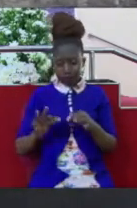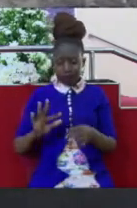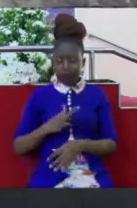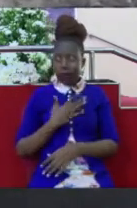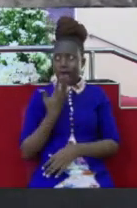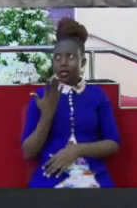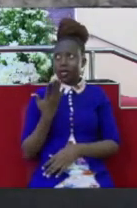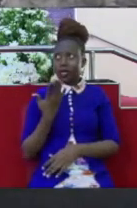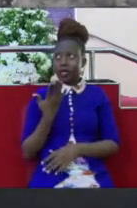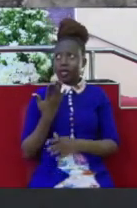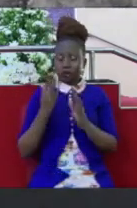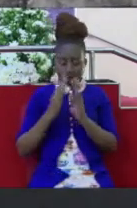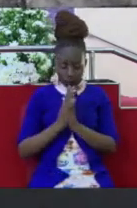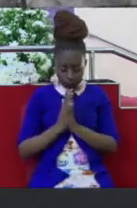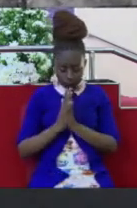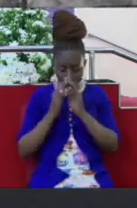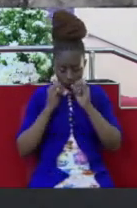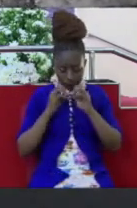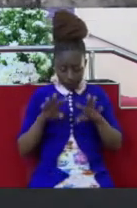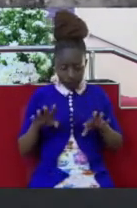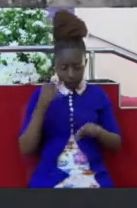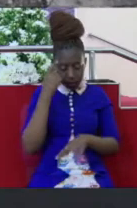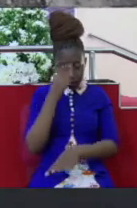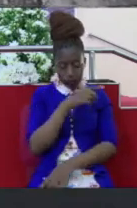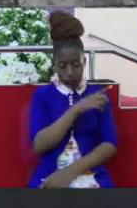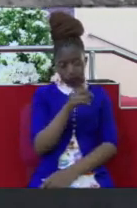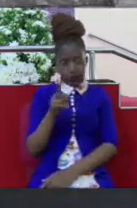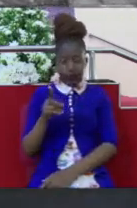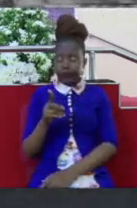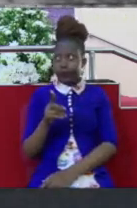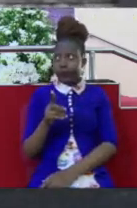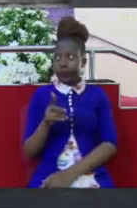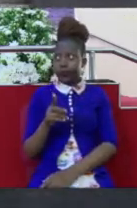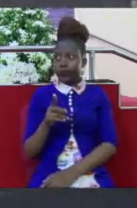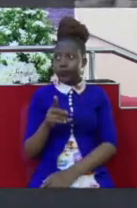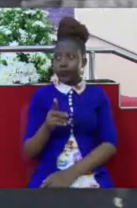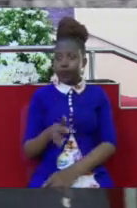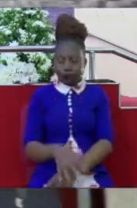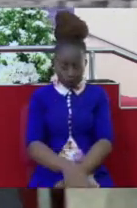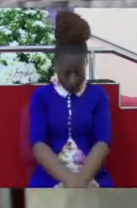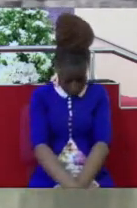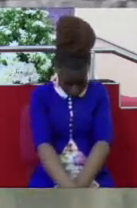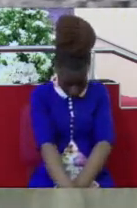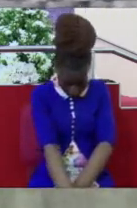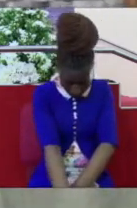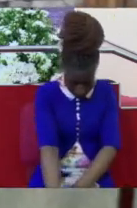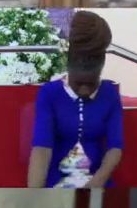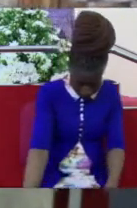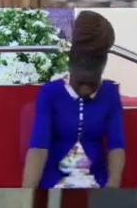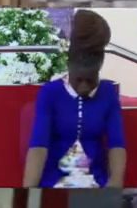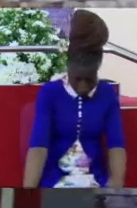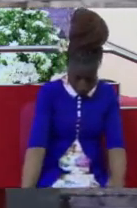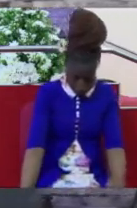To pray for a blessing for you. Kunena baraka kwako. So for with every head bowed and every eye closed. Kwa kila kichwa kinameshwa na